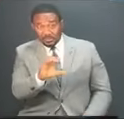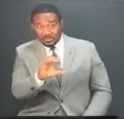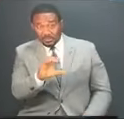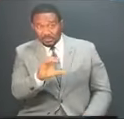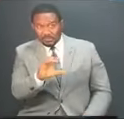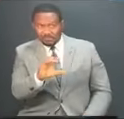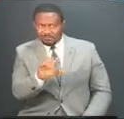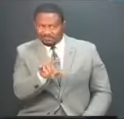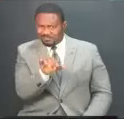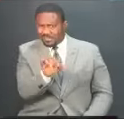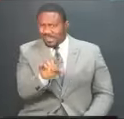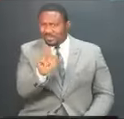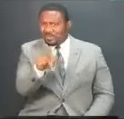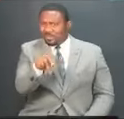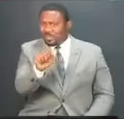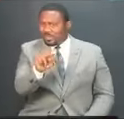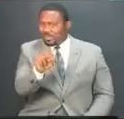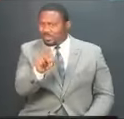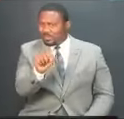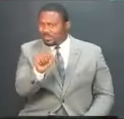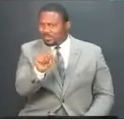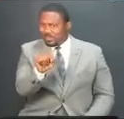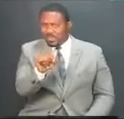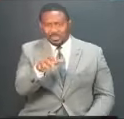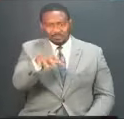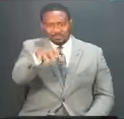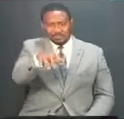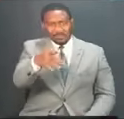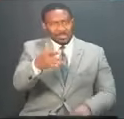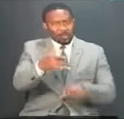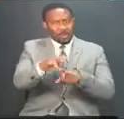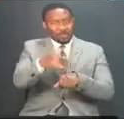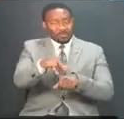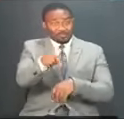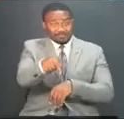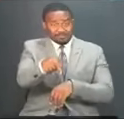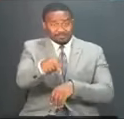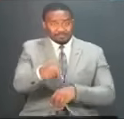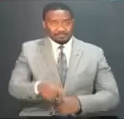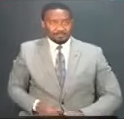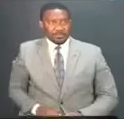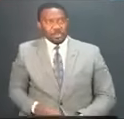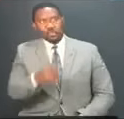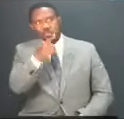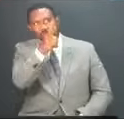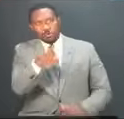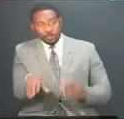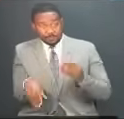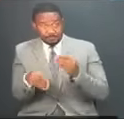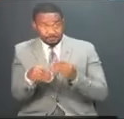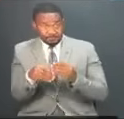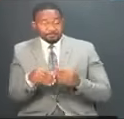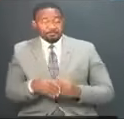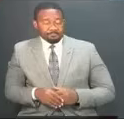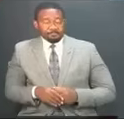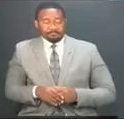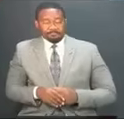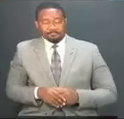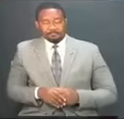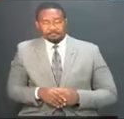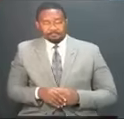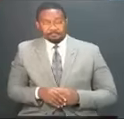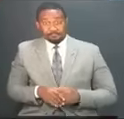that the Panda seat is vacant. Mr. Speaker, you then added, in addition to the